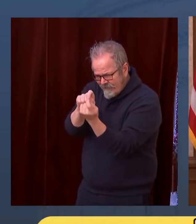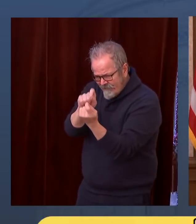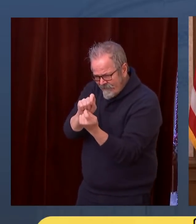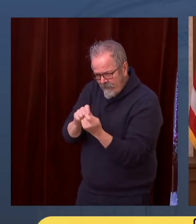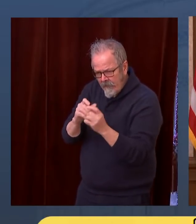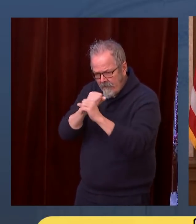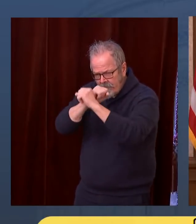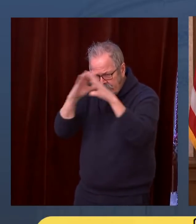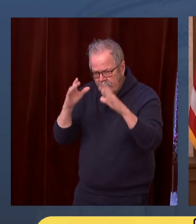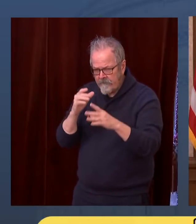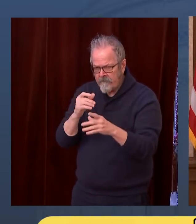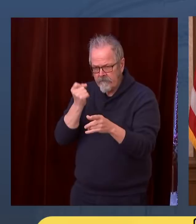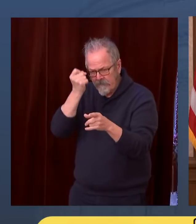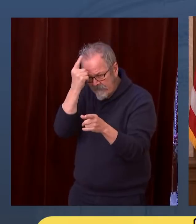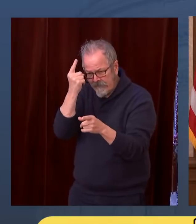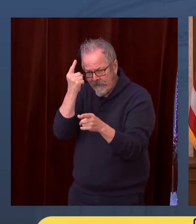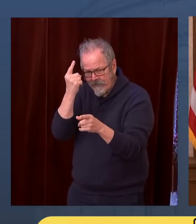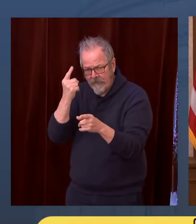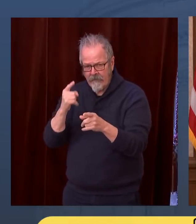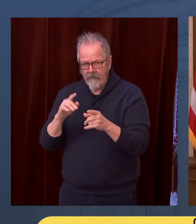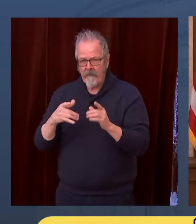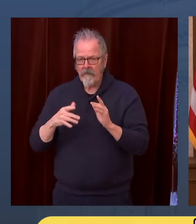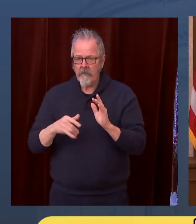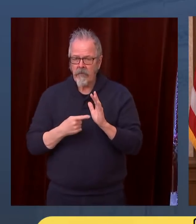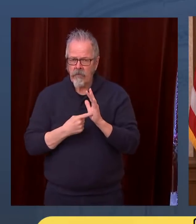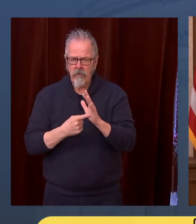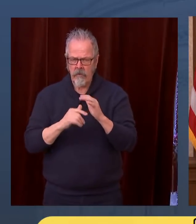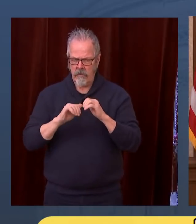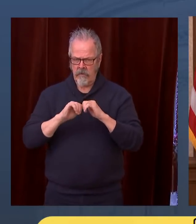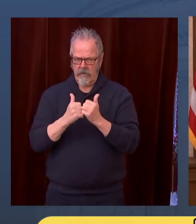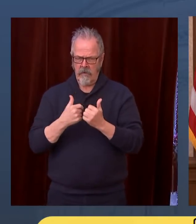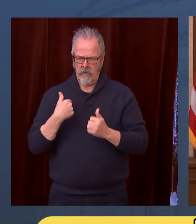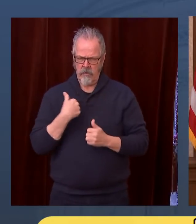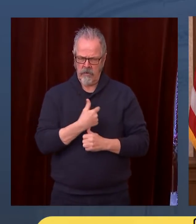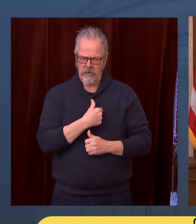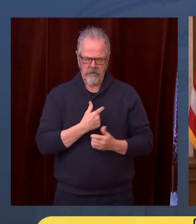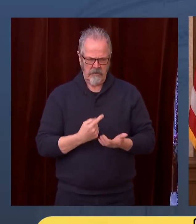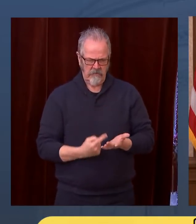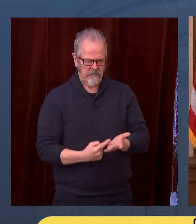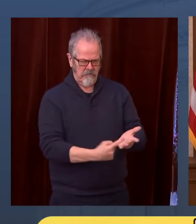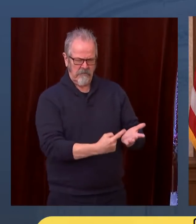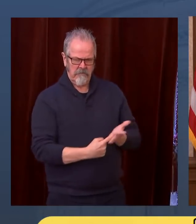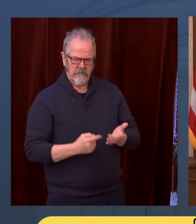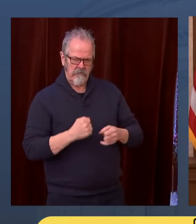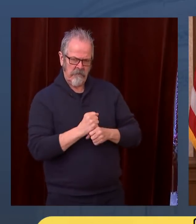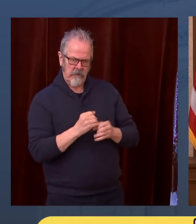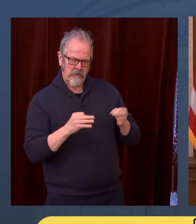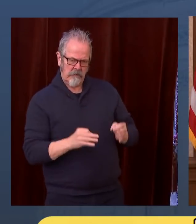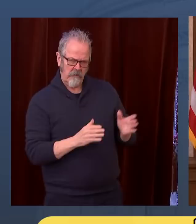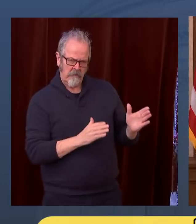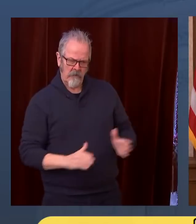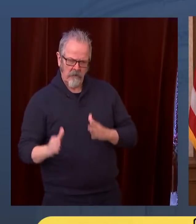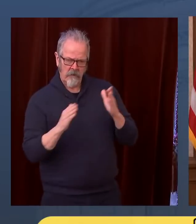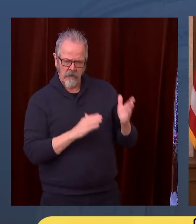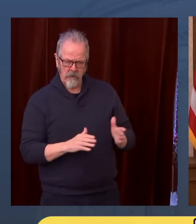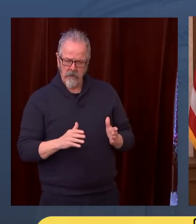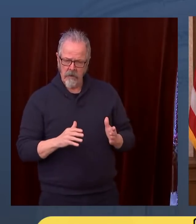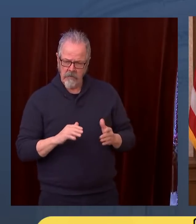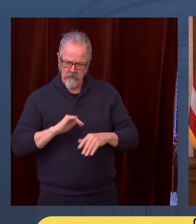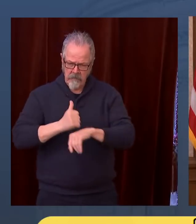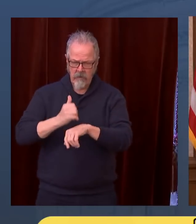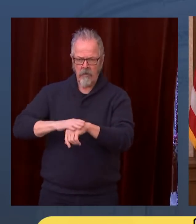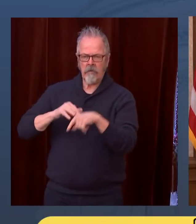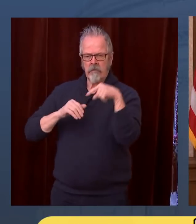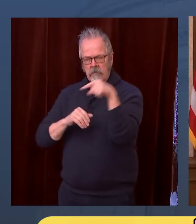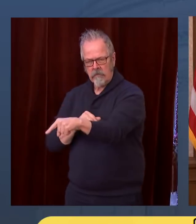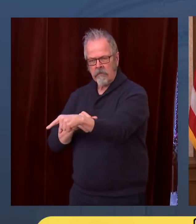have devised this strategy and based on what science and data we have used to make these